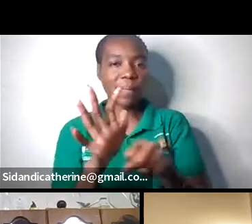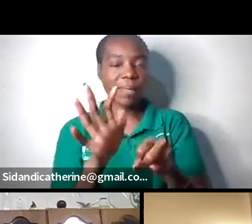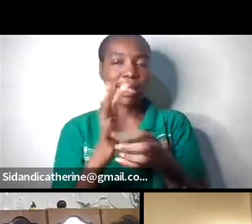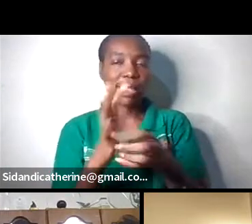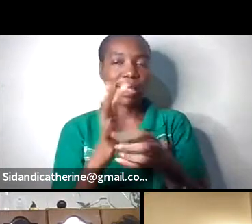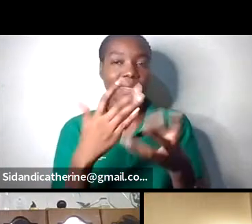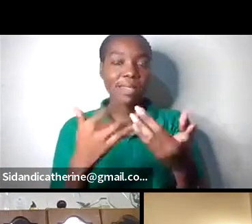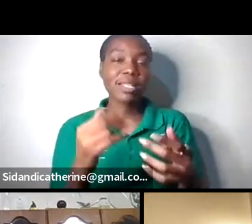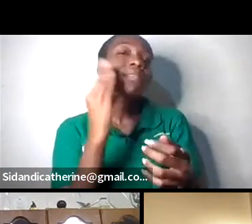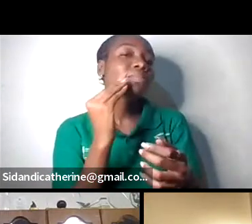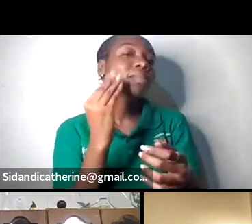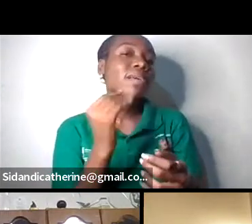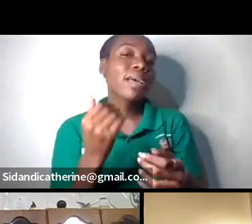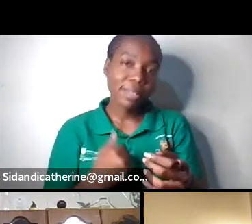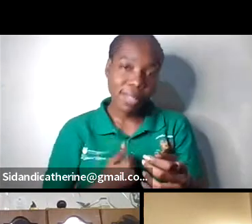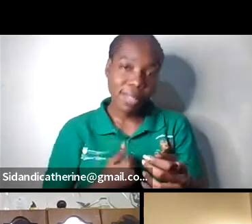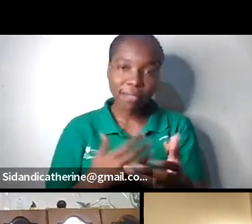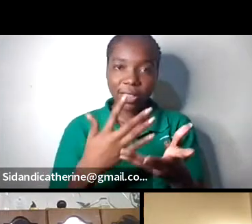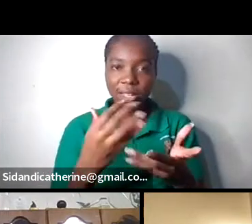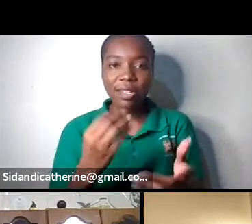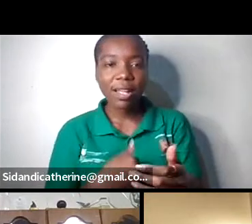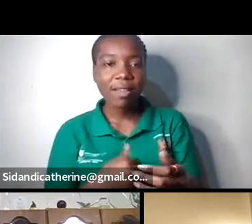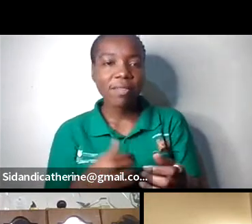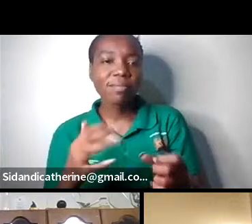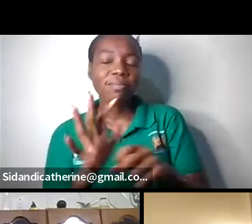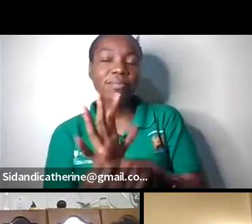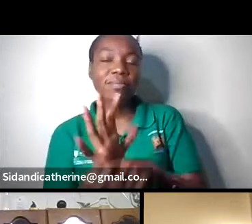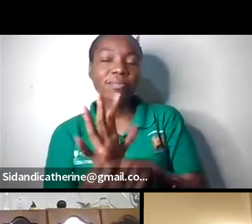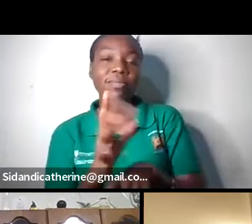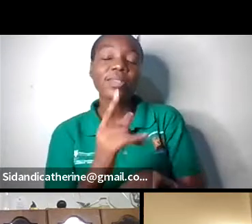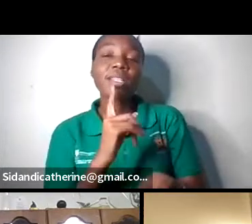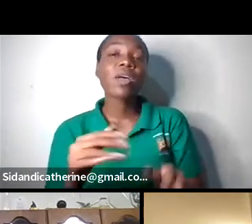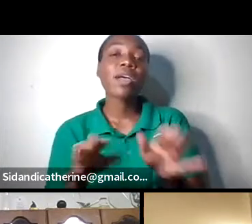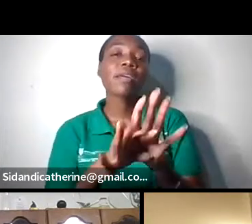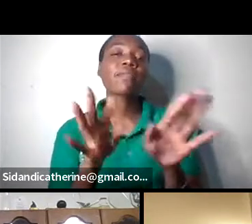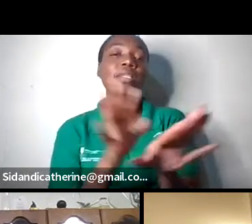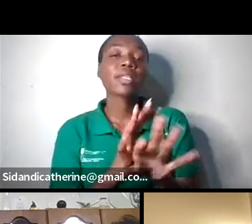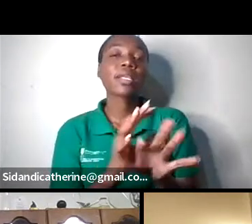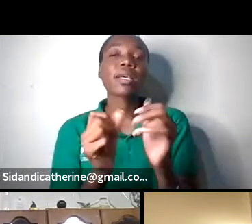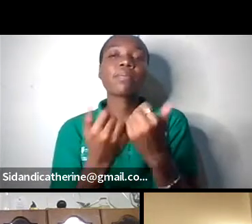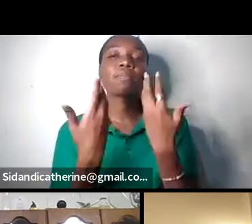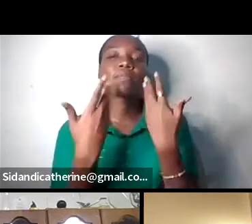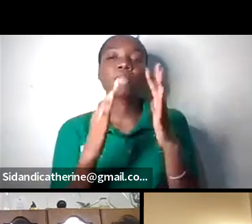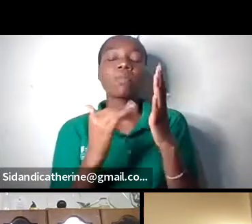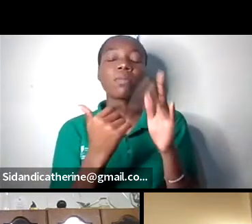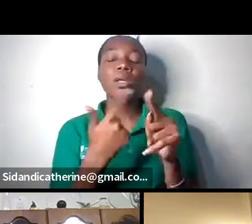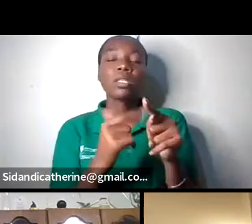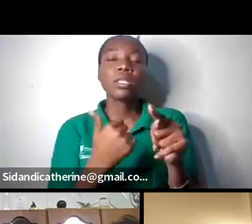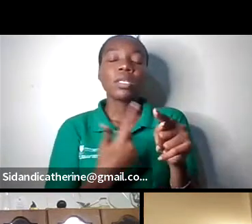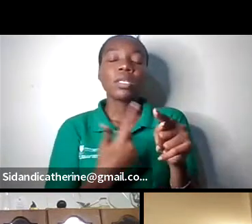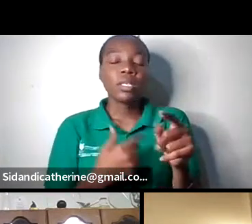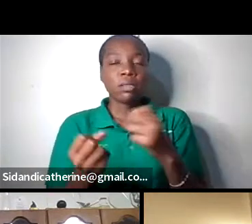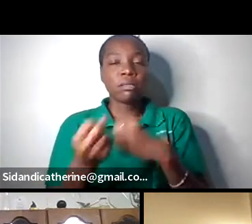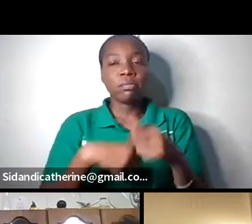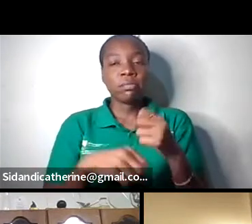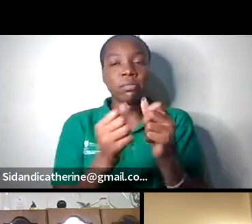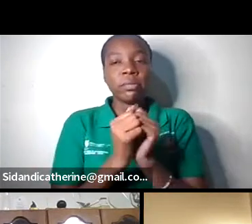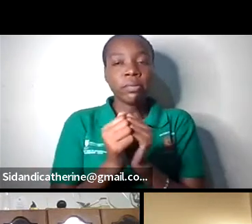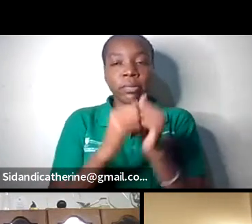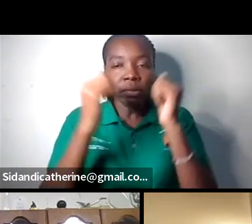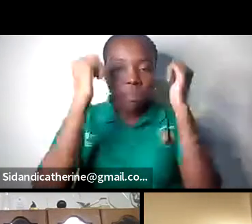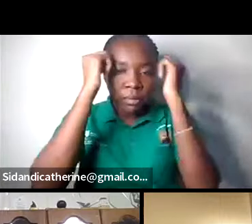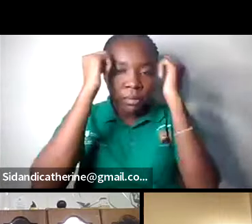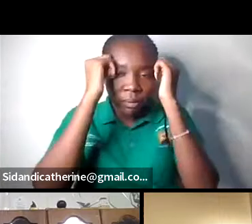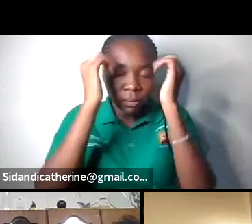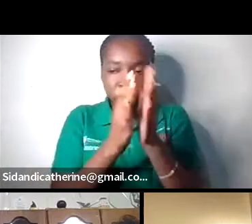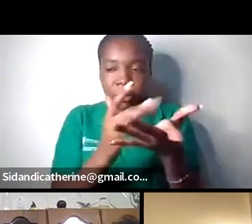have the actual education, which is important. One of the things I've also found is that the people with actual education sometimes, again, will